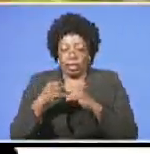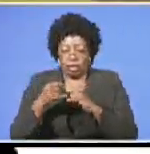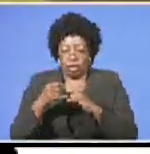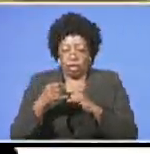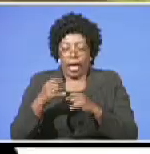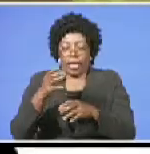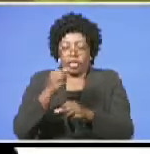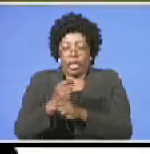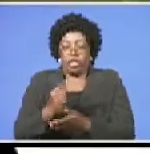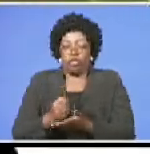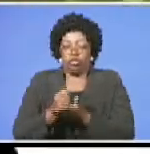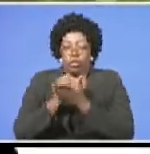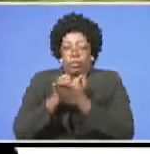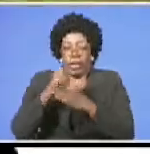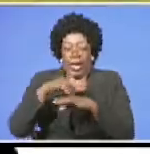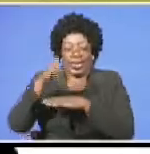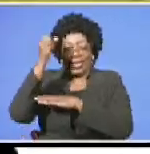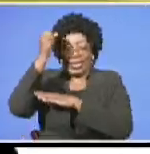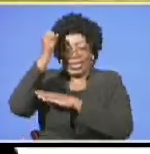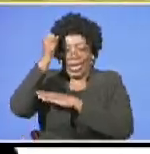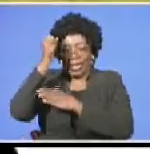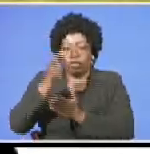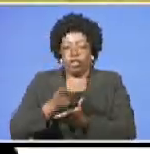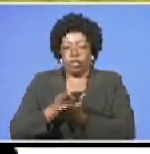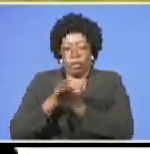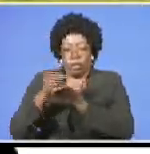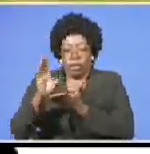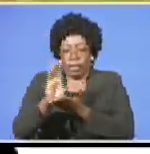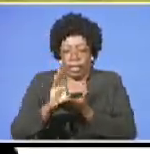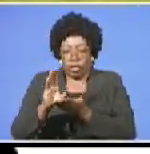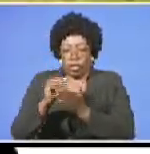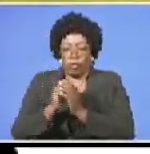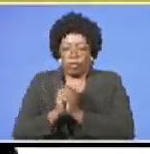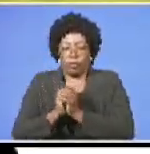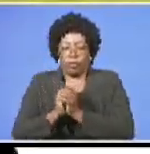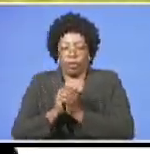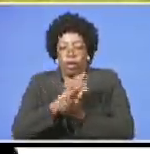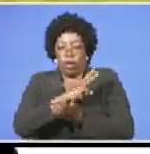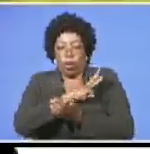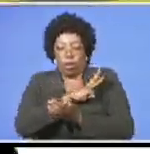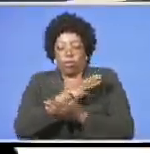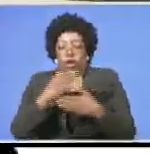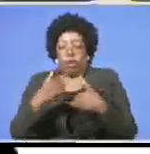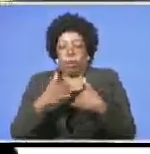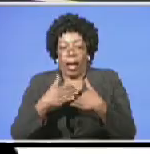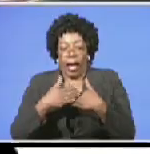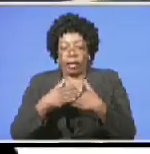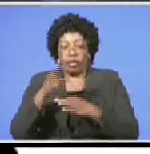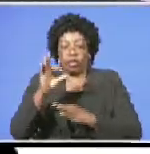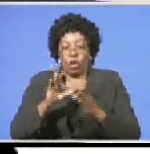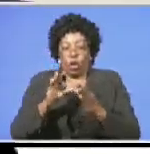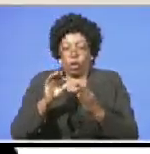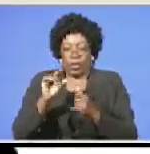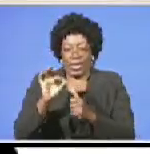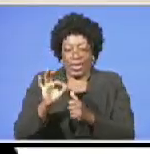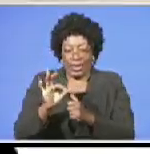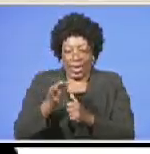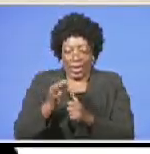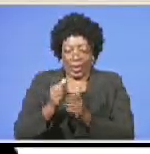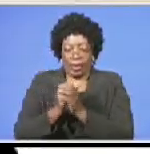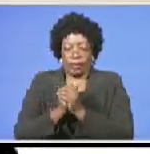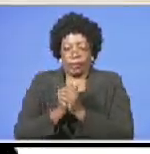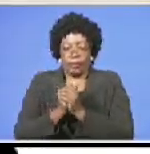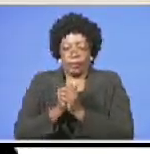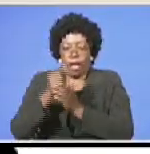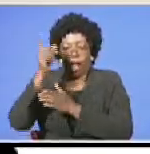at Sandlin's Rehabilitation Center. Vanderpool Wallace will appear in court again on the 9th for sentencing. Meantime,